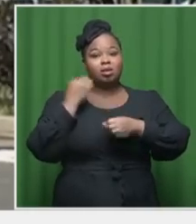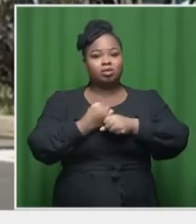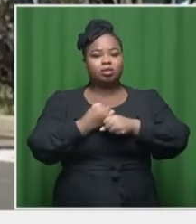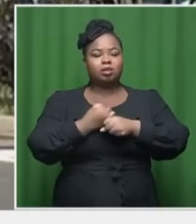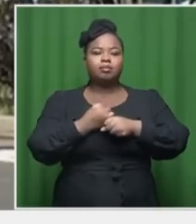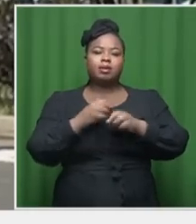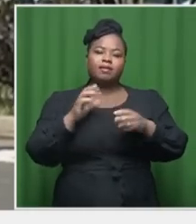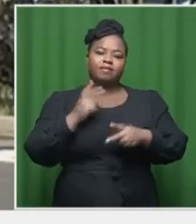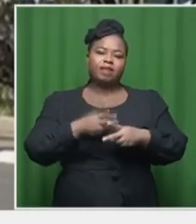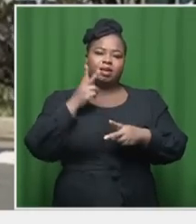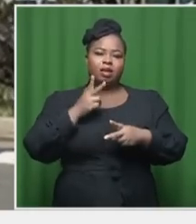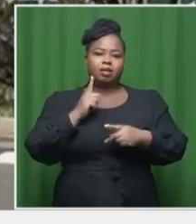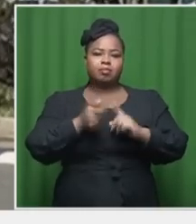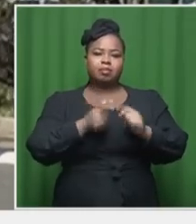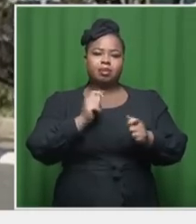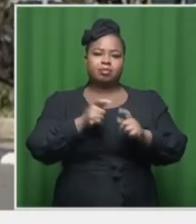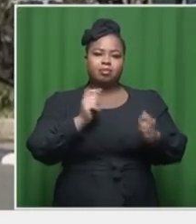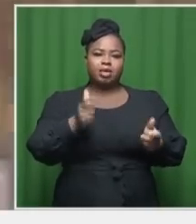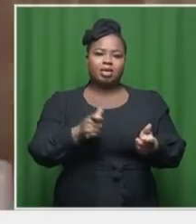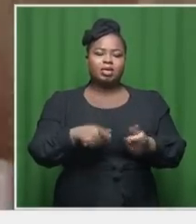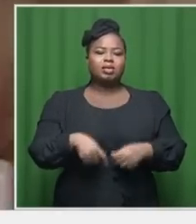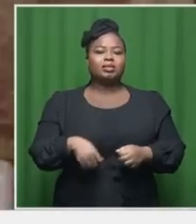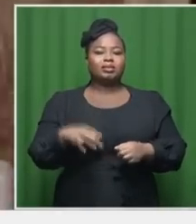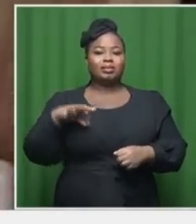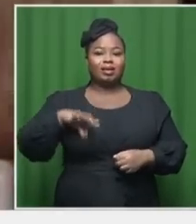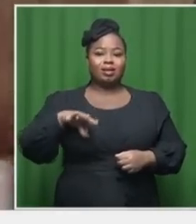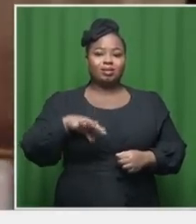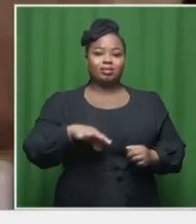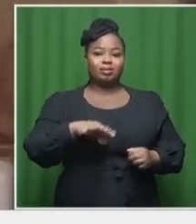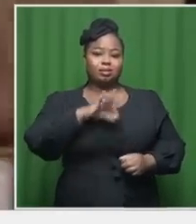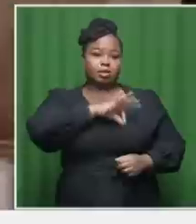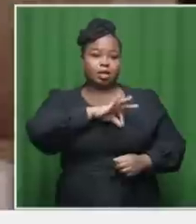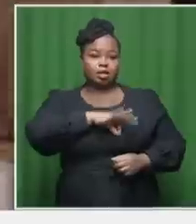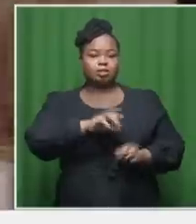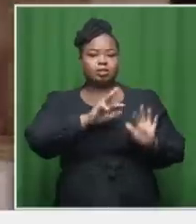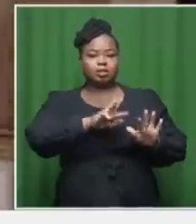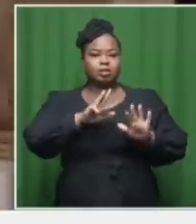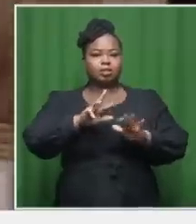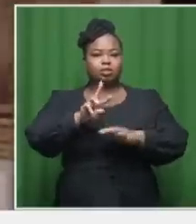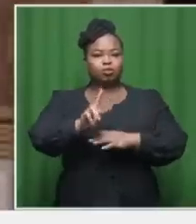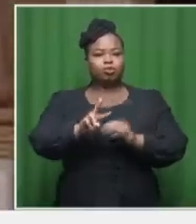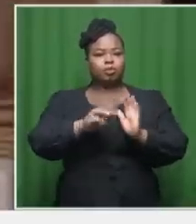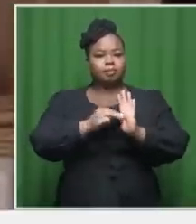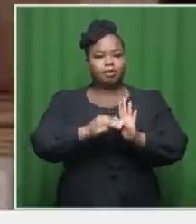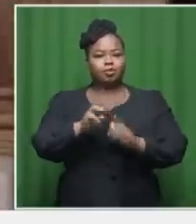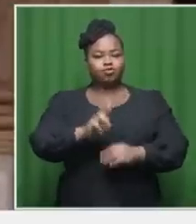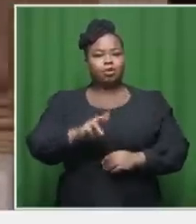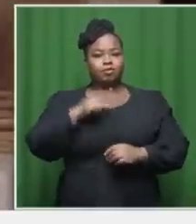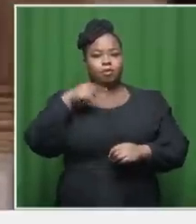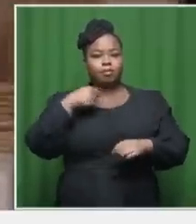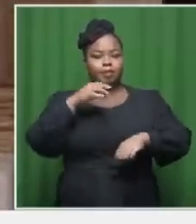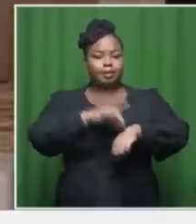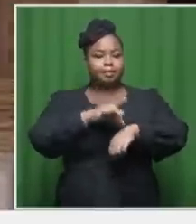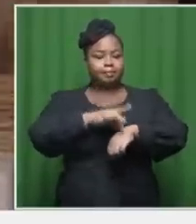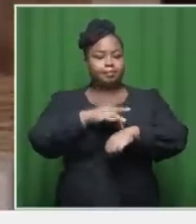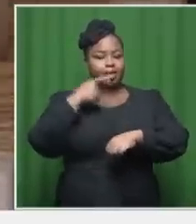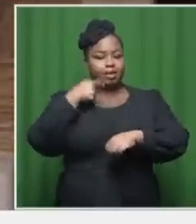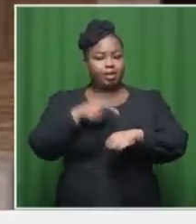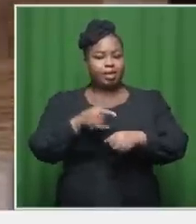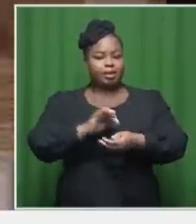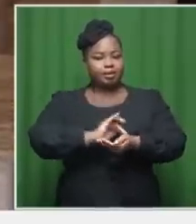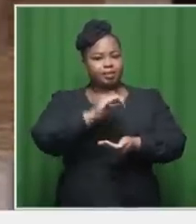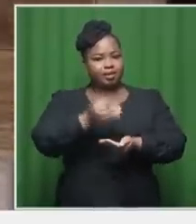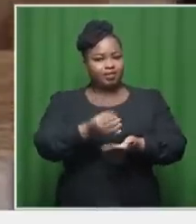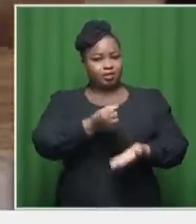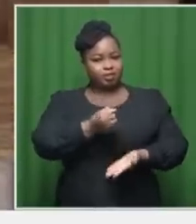finally settled outstanding salaries using 992 million rand from the Denel Medical Benefit Trust. And in